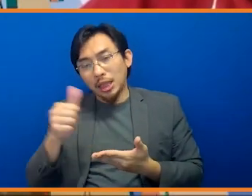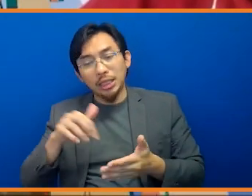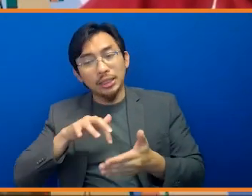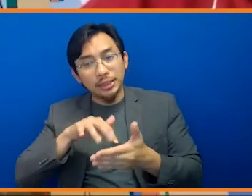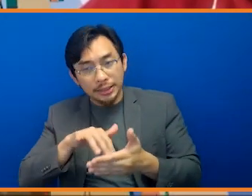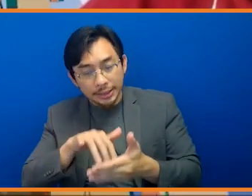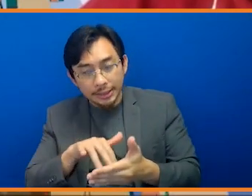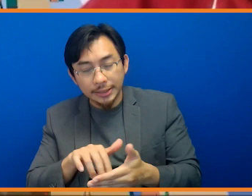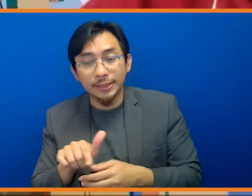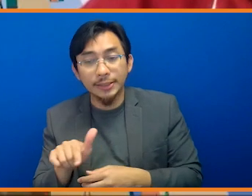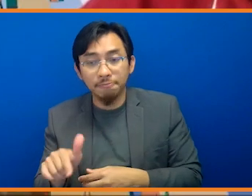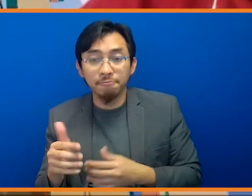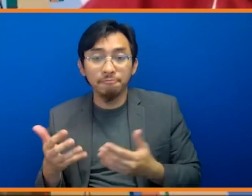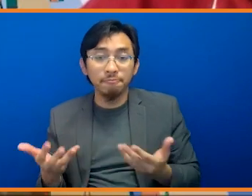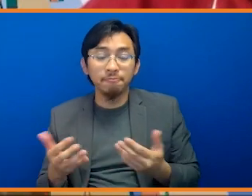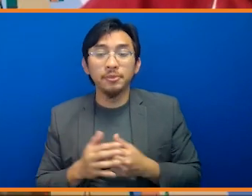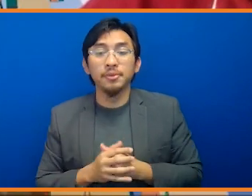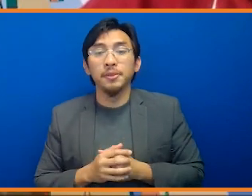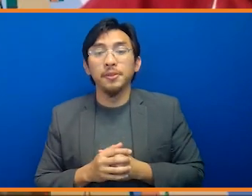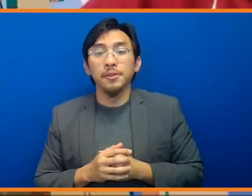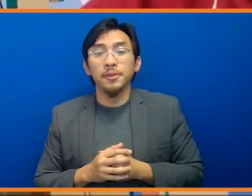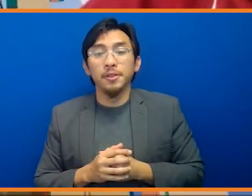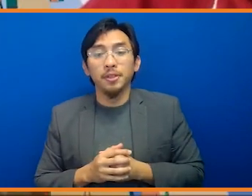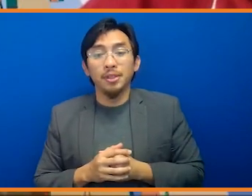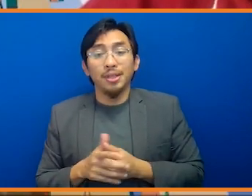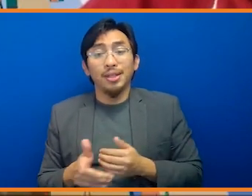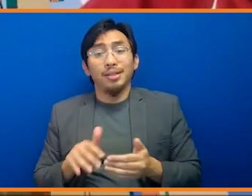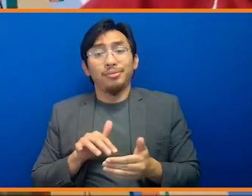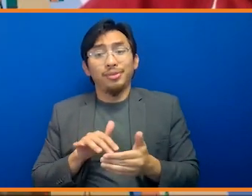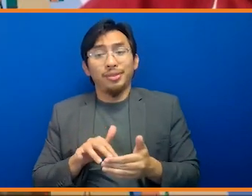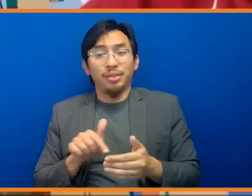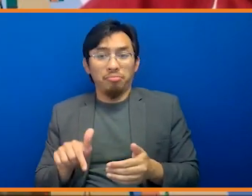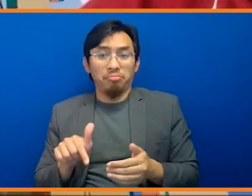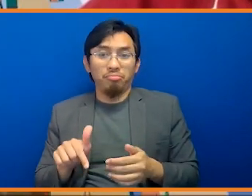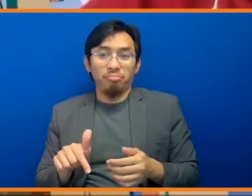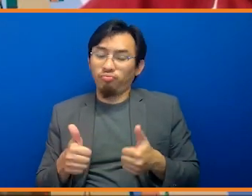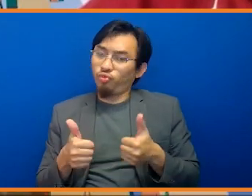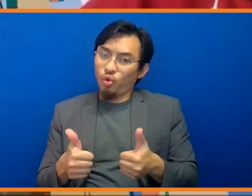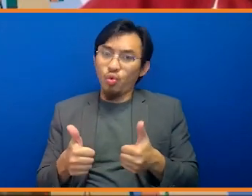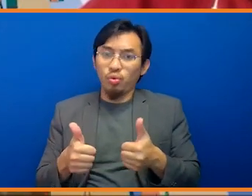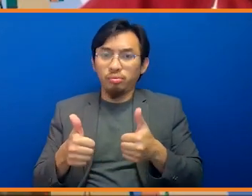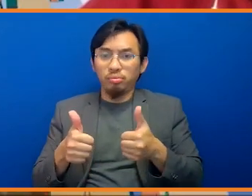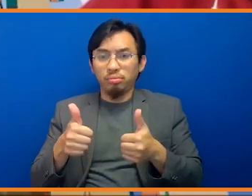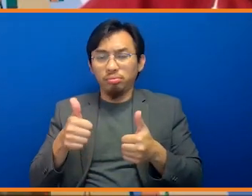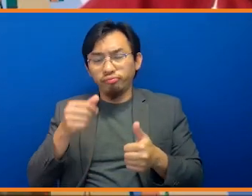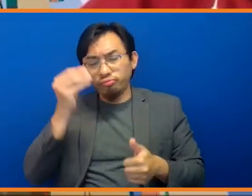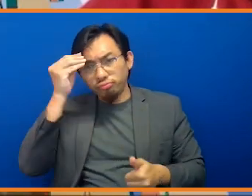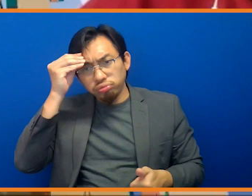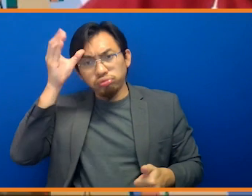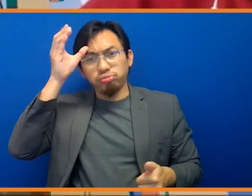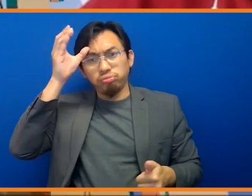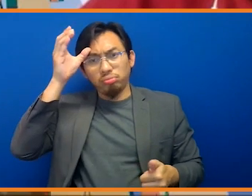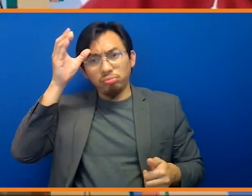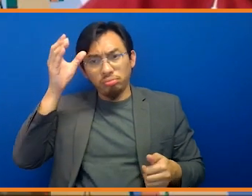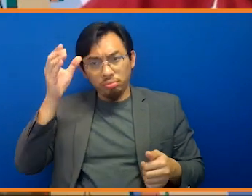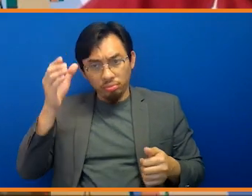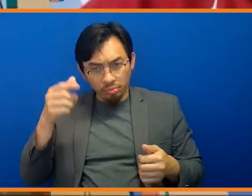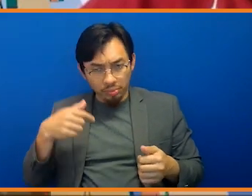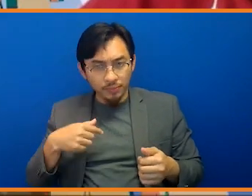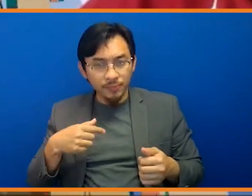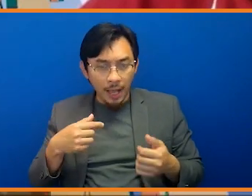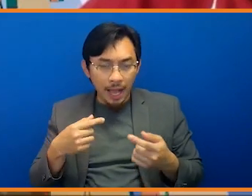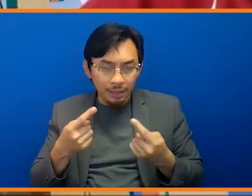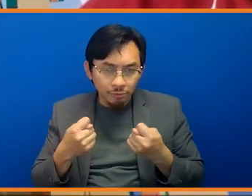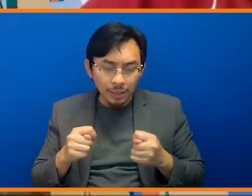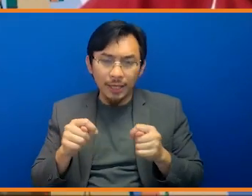of the study cases. So these study cases going to be quite insightful for us to try to